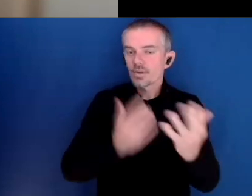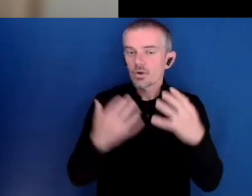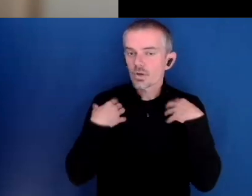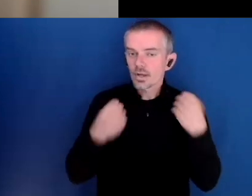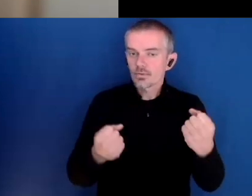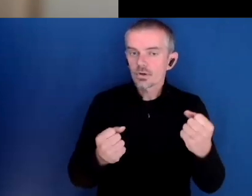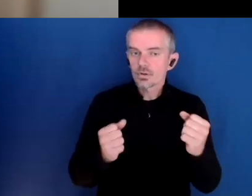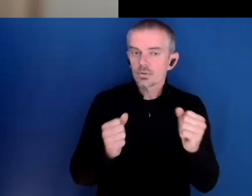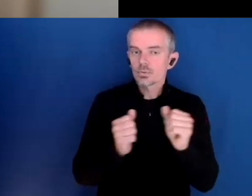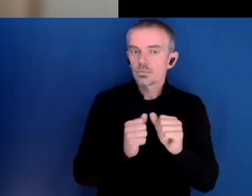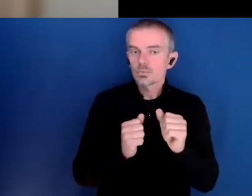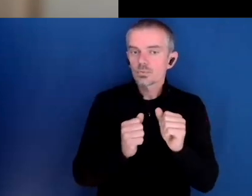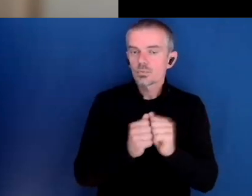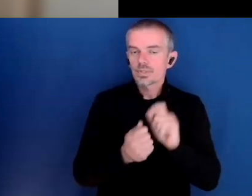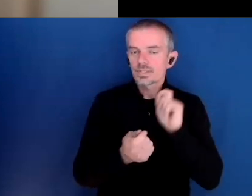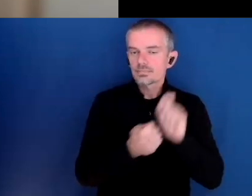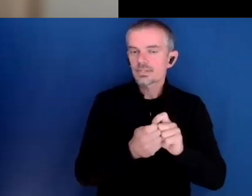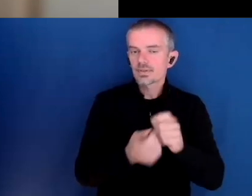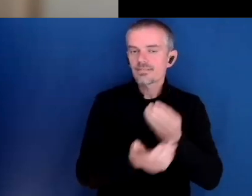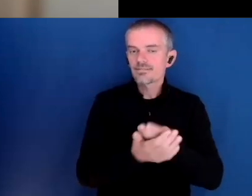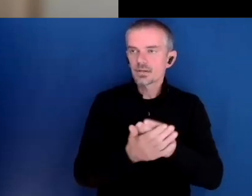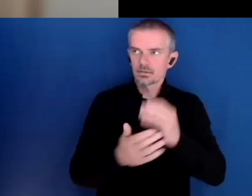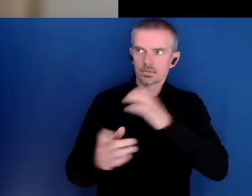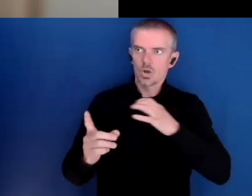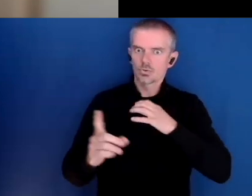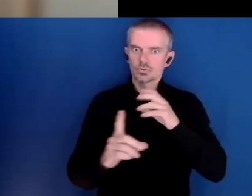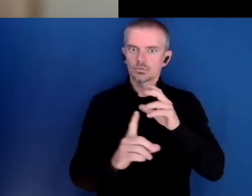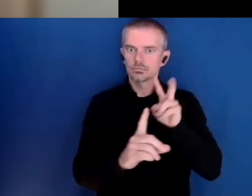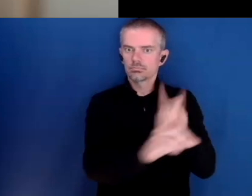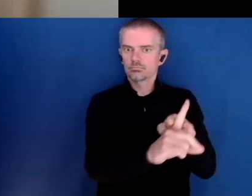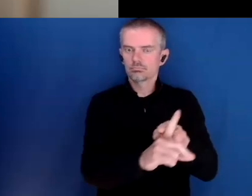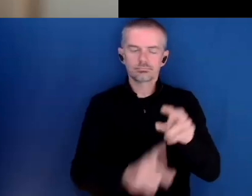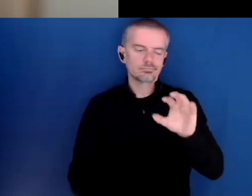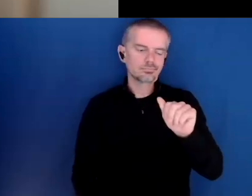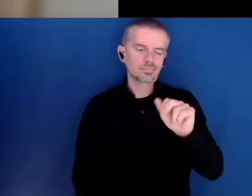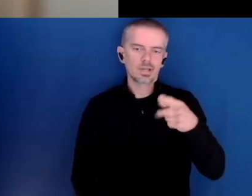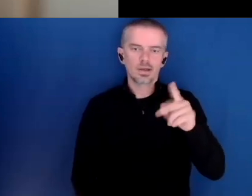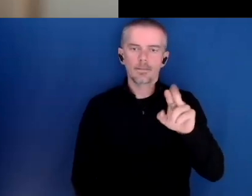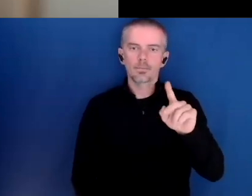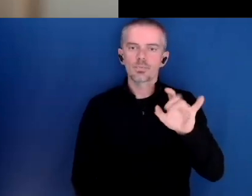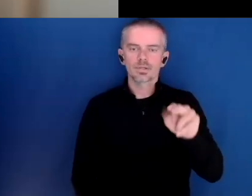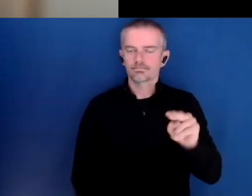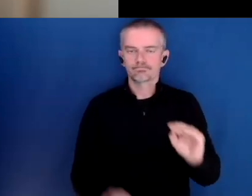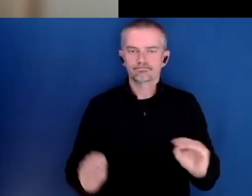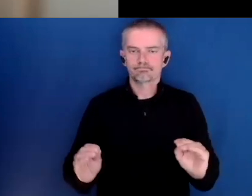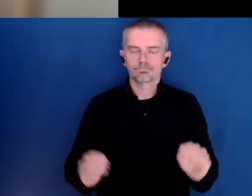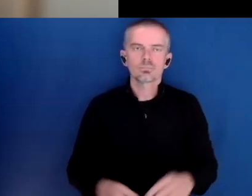specific funding appropriations tied to it. So that's something that is recognized